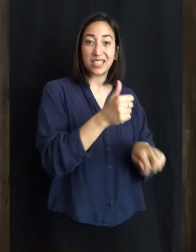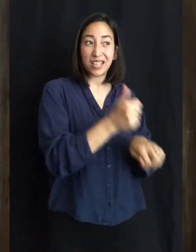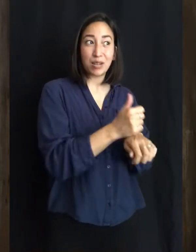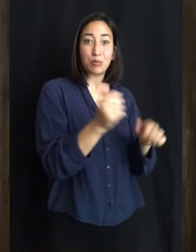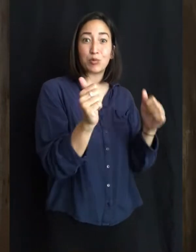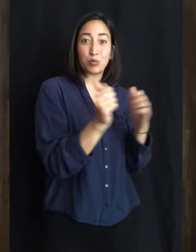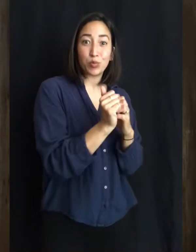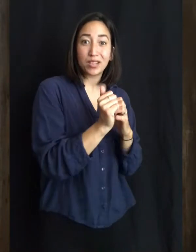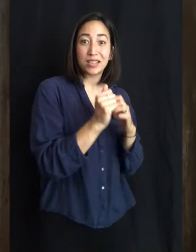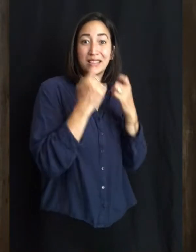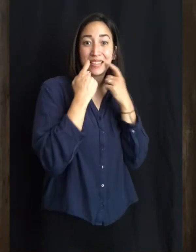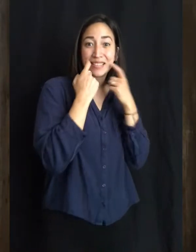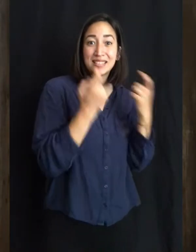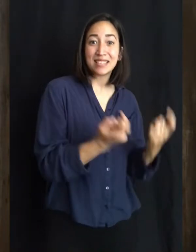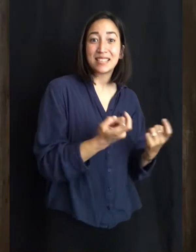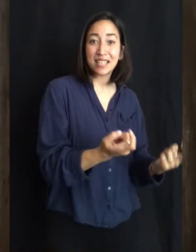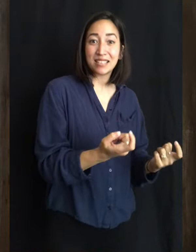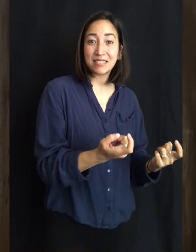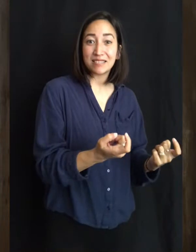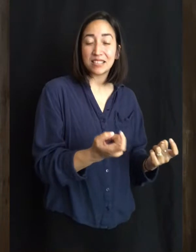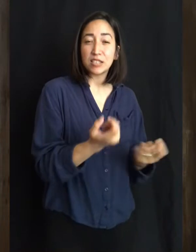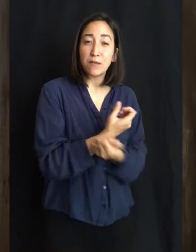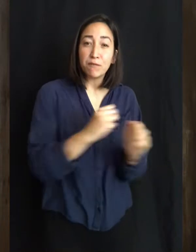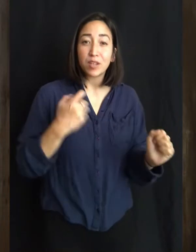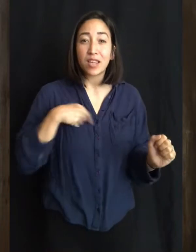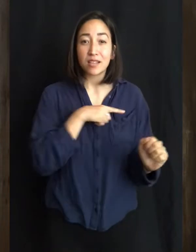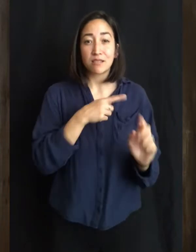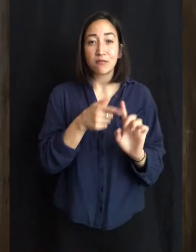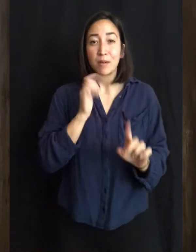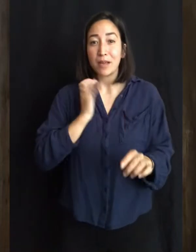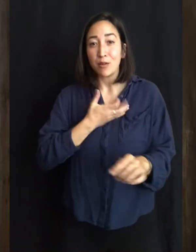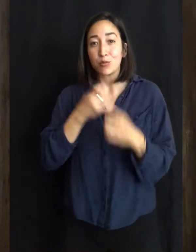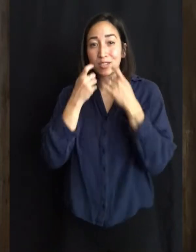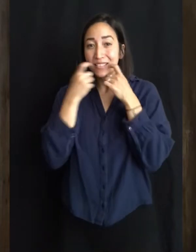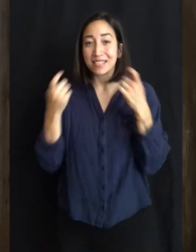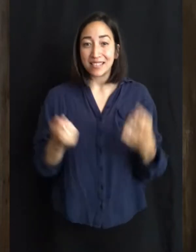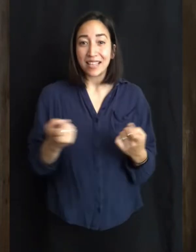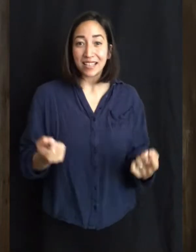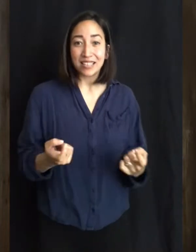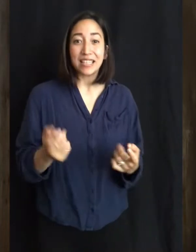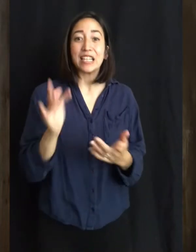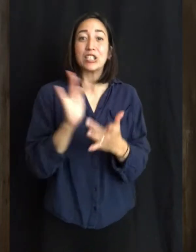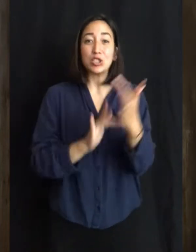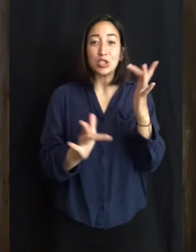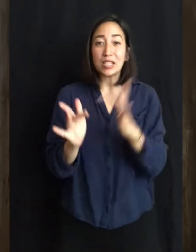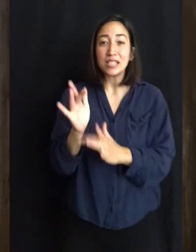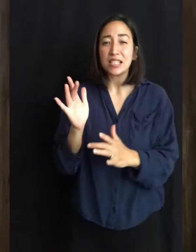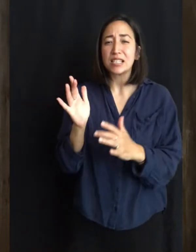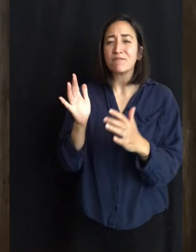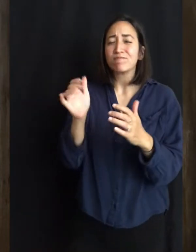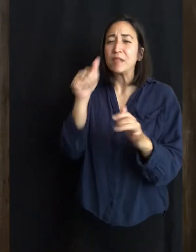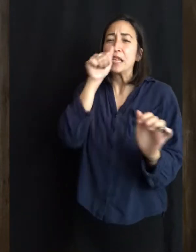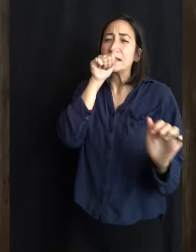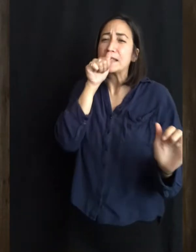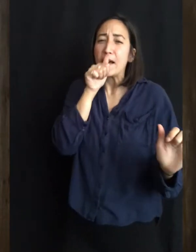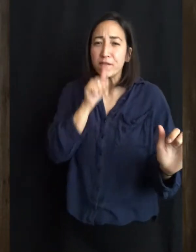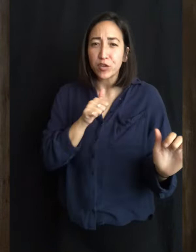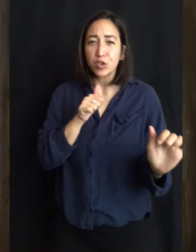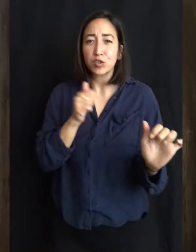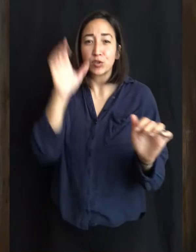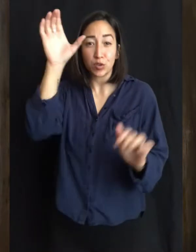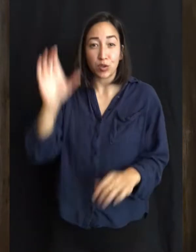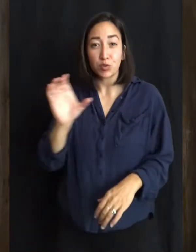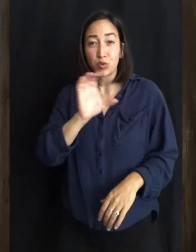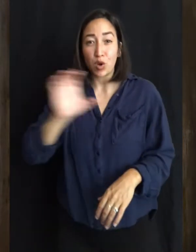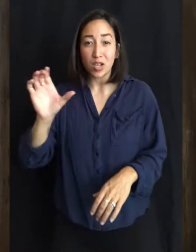had no power to break on our own. And Jesus, for the joy set before him, meaning us, endured